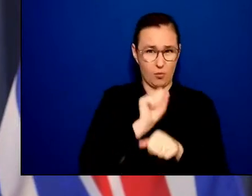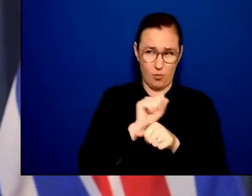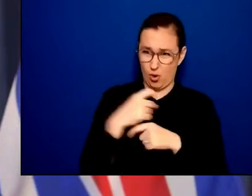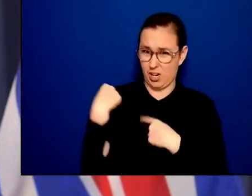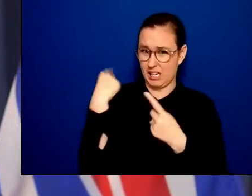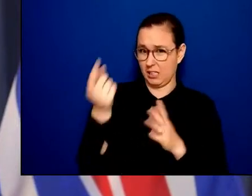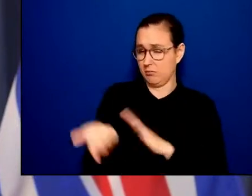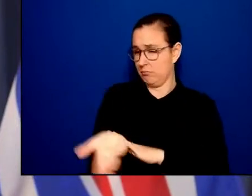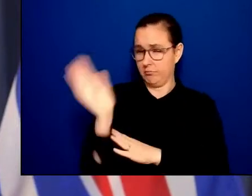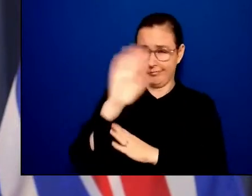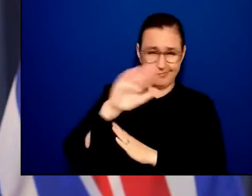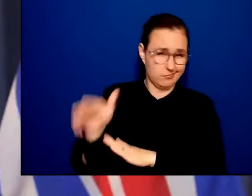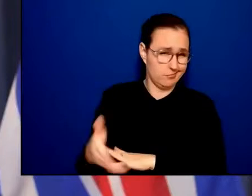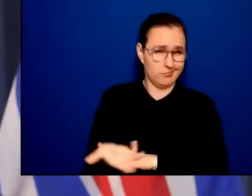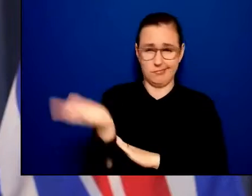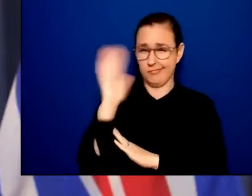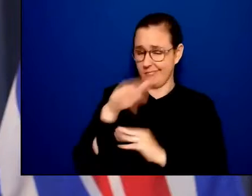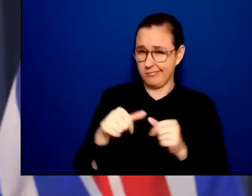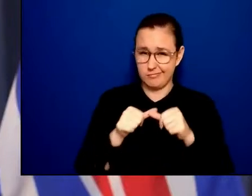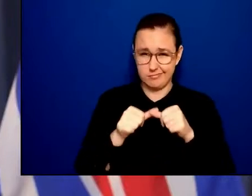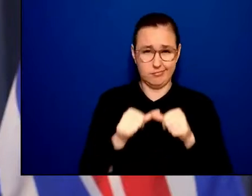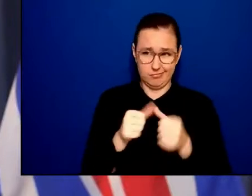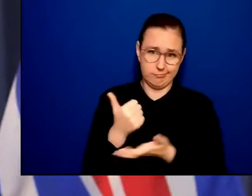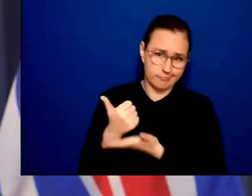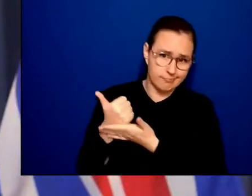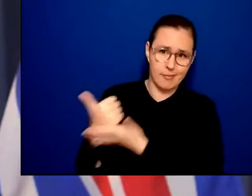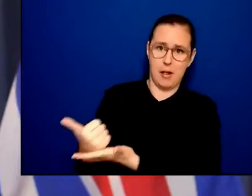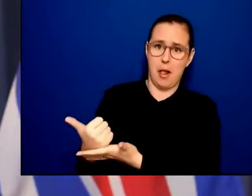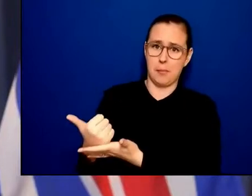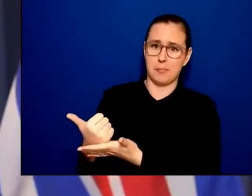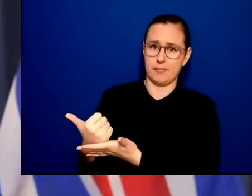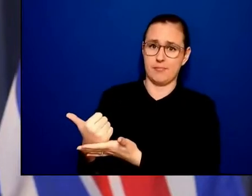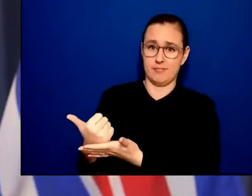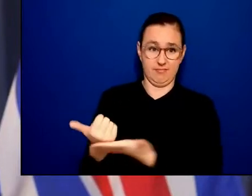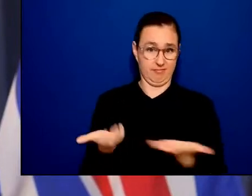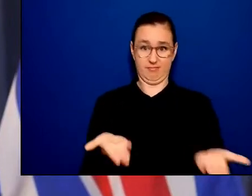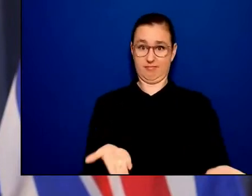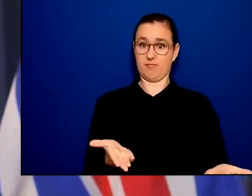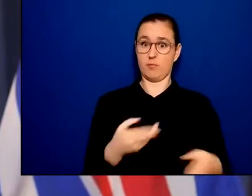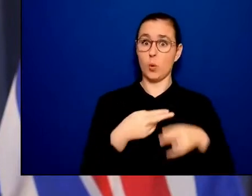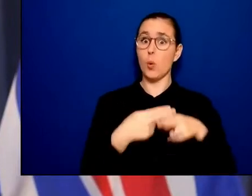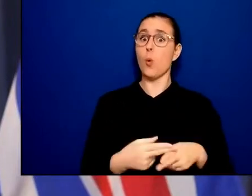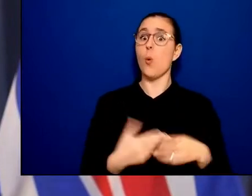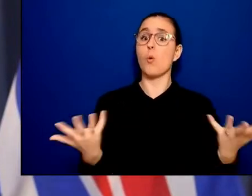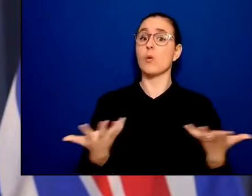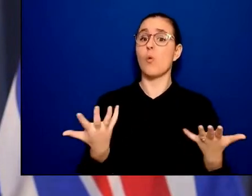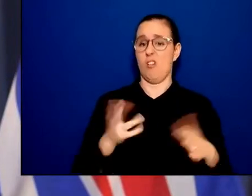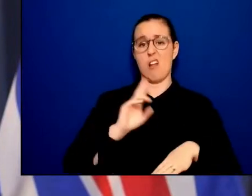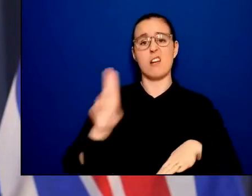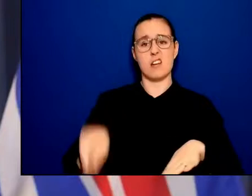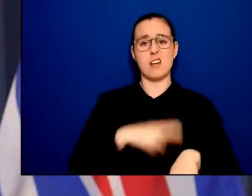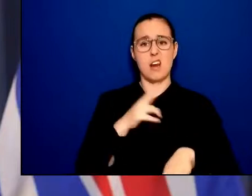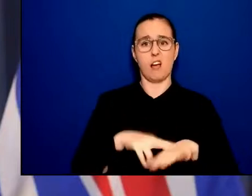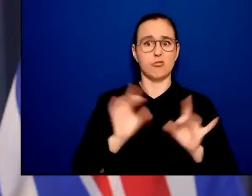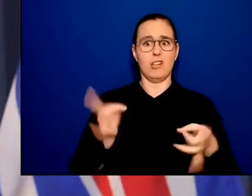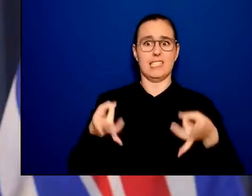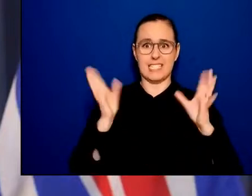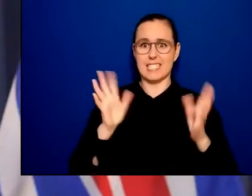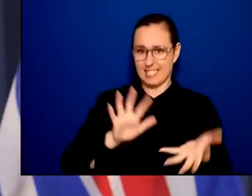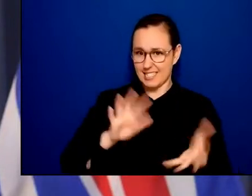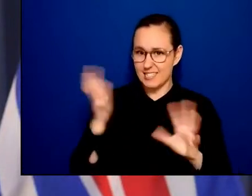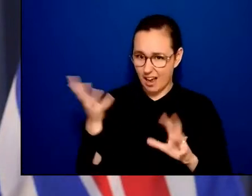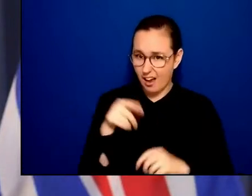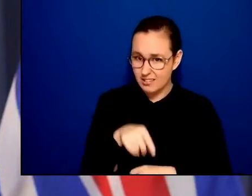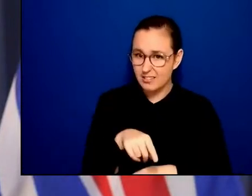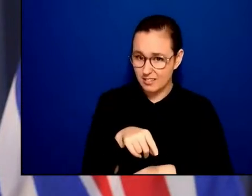disaster. Our province continues to prepare our infrastructure and communities for future events, including work to overhaul the Emergency Program